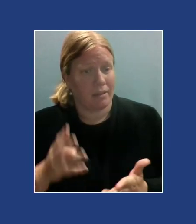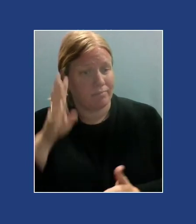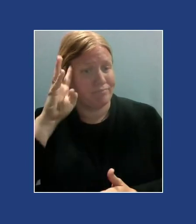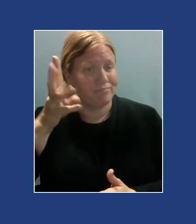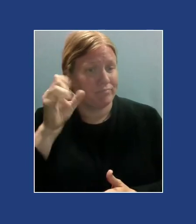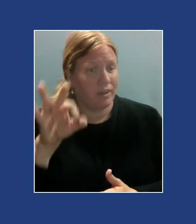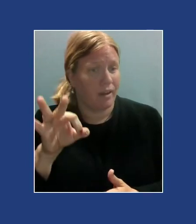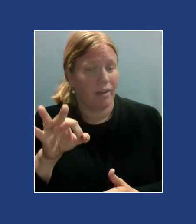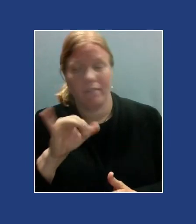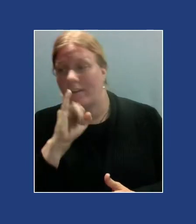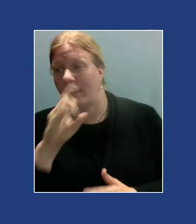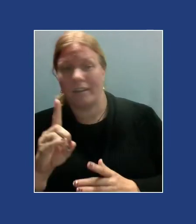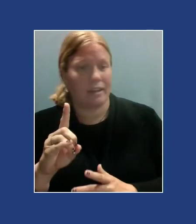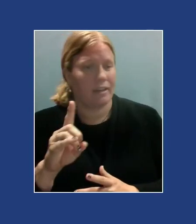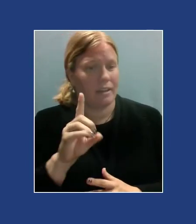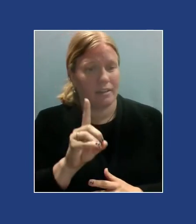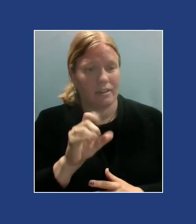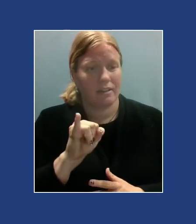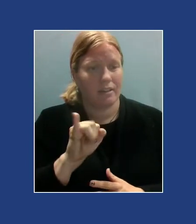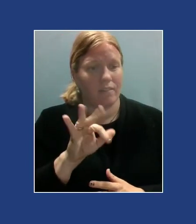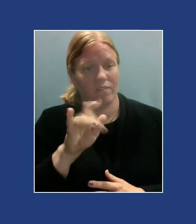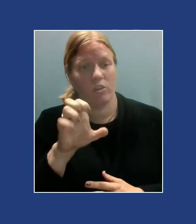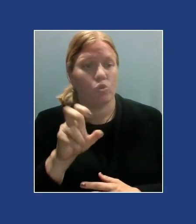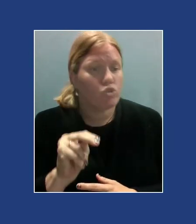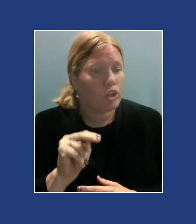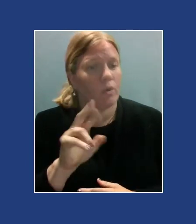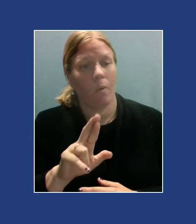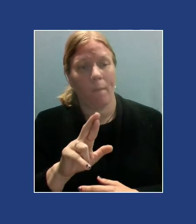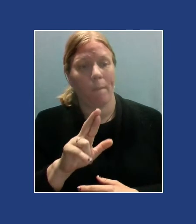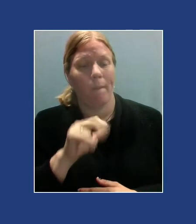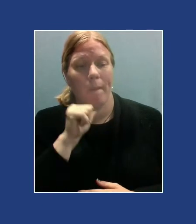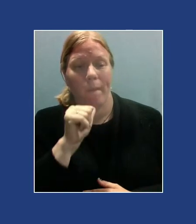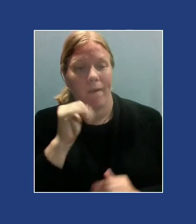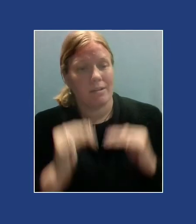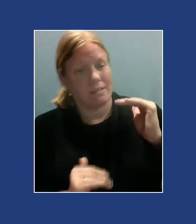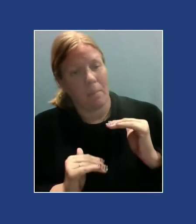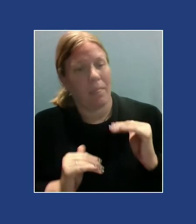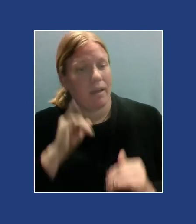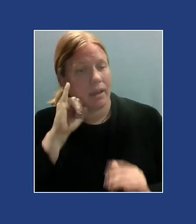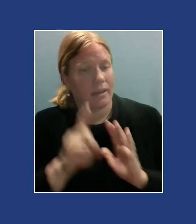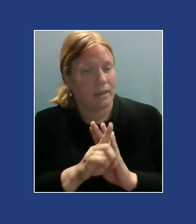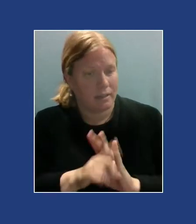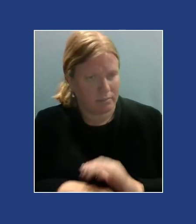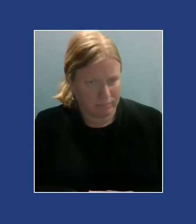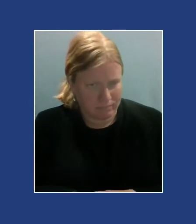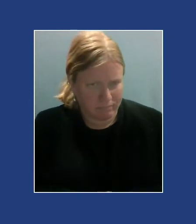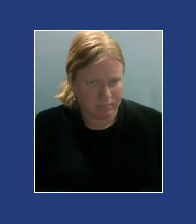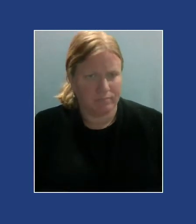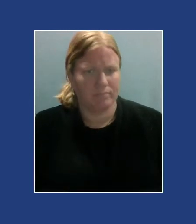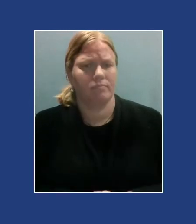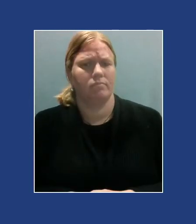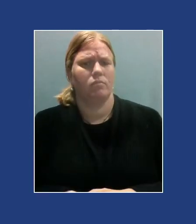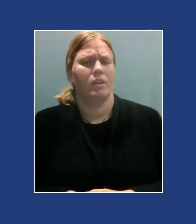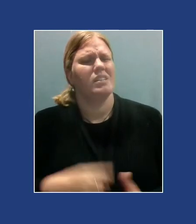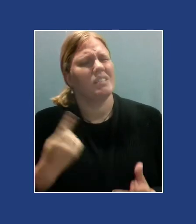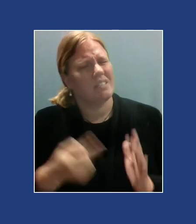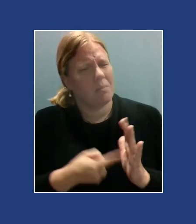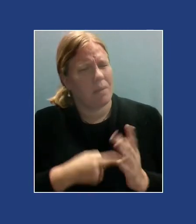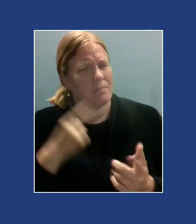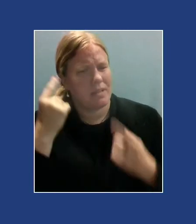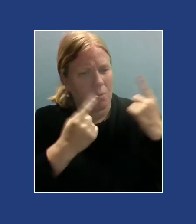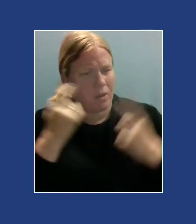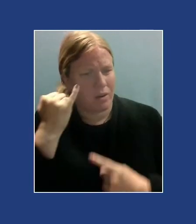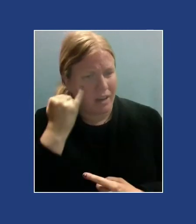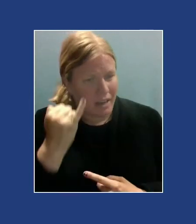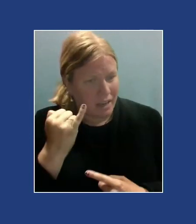identity diffusion or unstable identity. And clinicians will often wonder if a patient with BPD began identifying